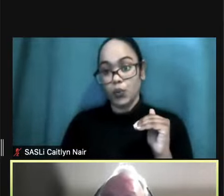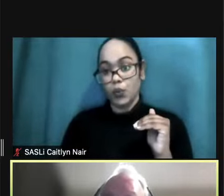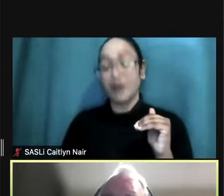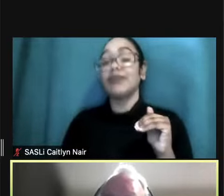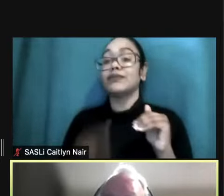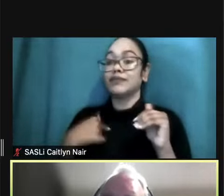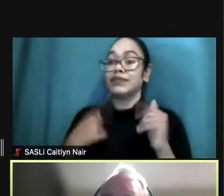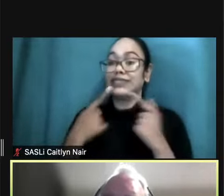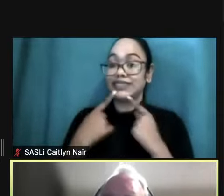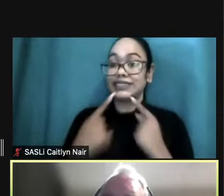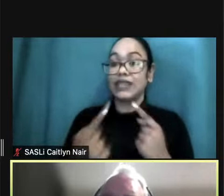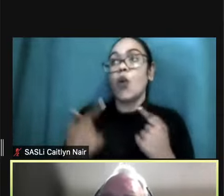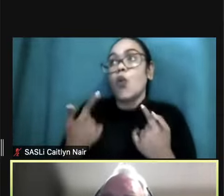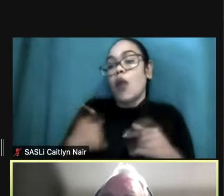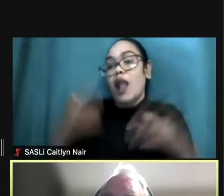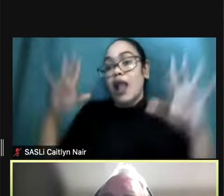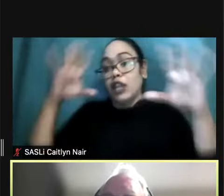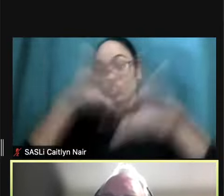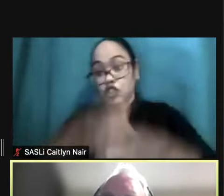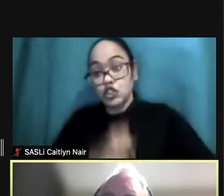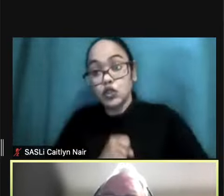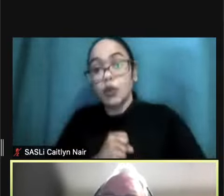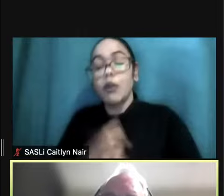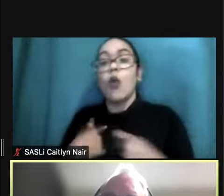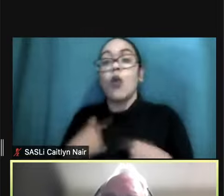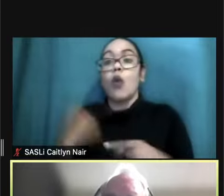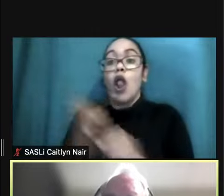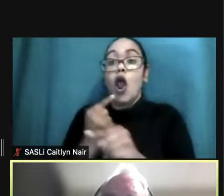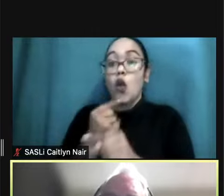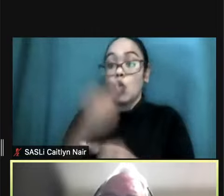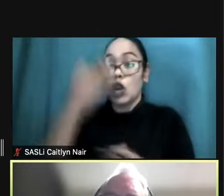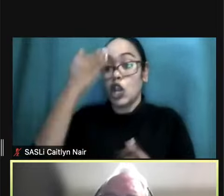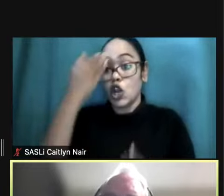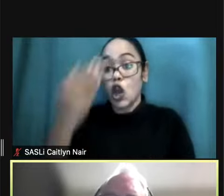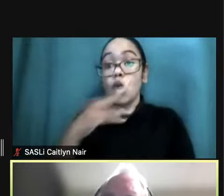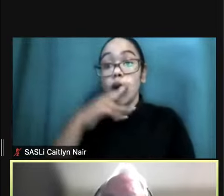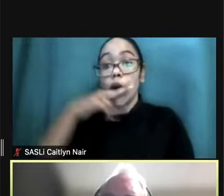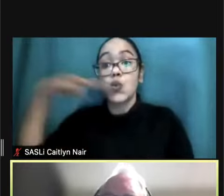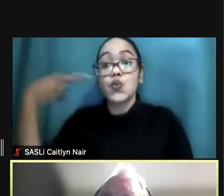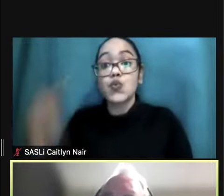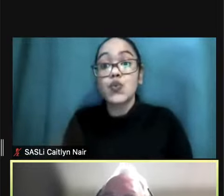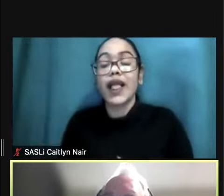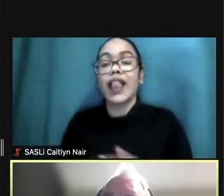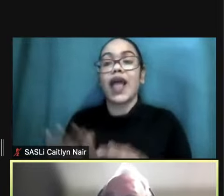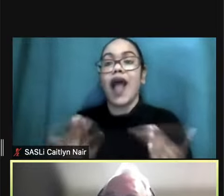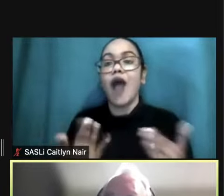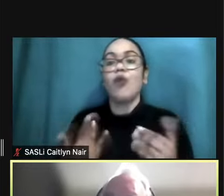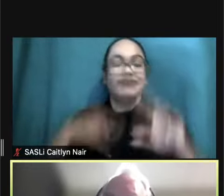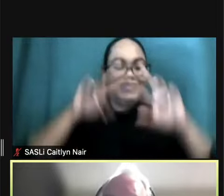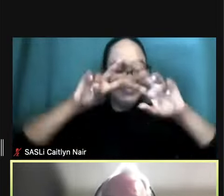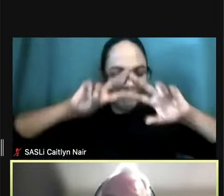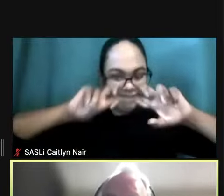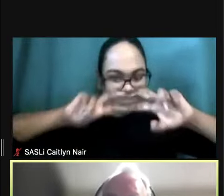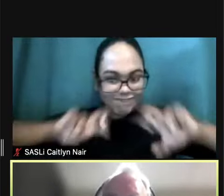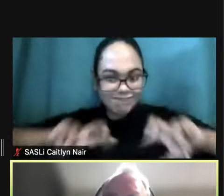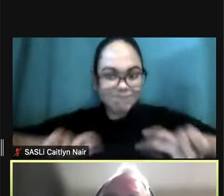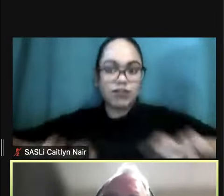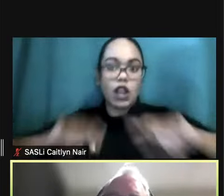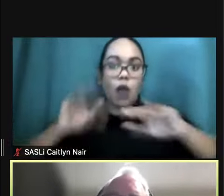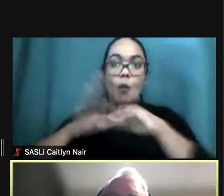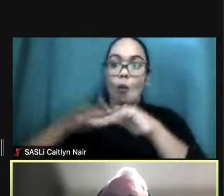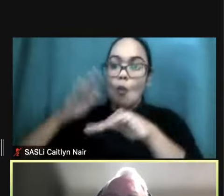can make predictions, but we will only know for real by doing the studies in the